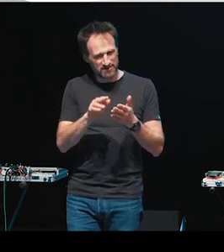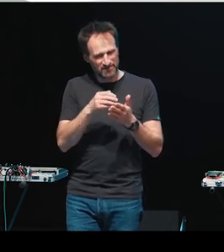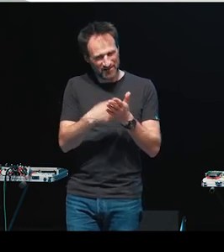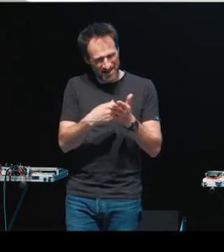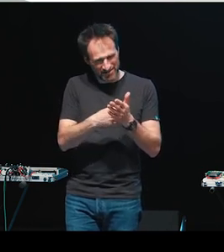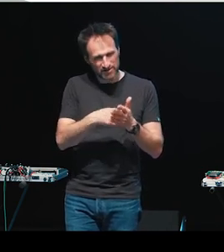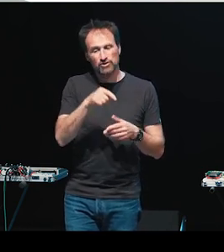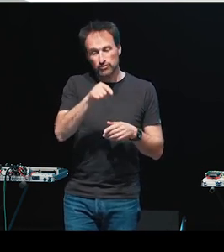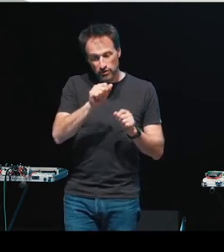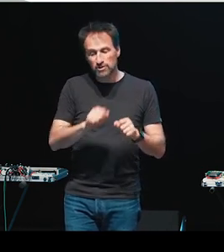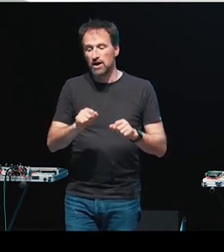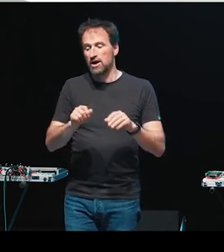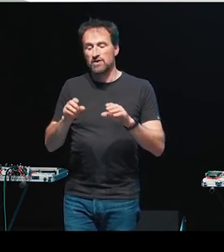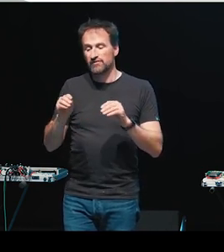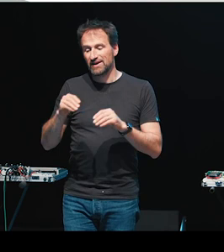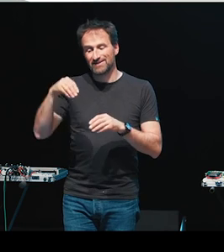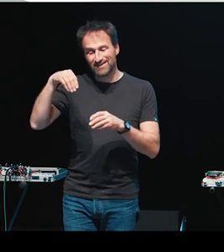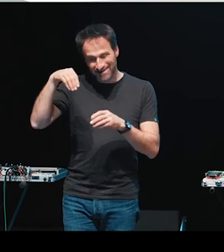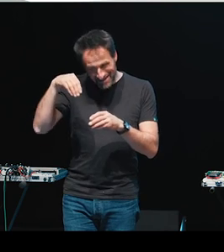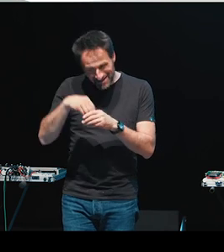or framework-specific GraphQL features.